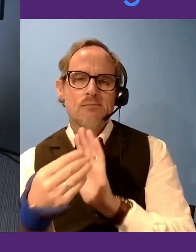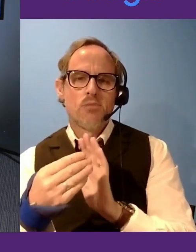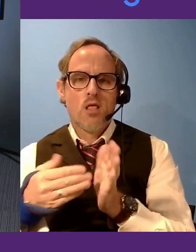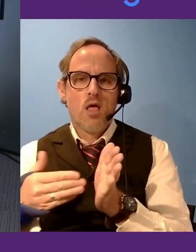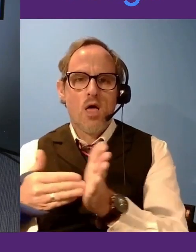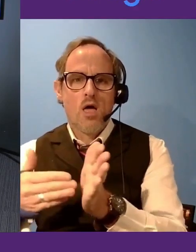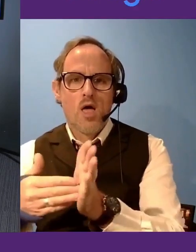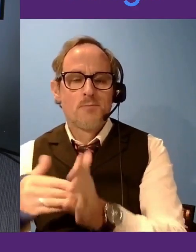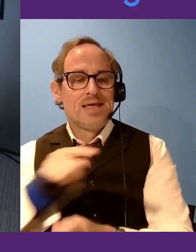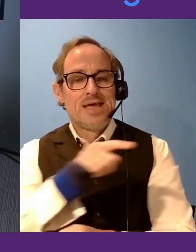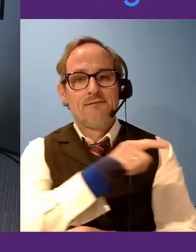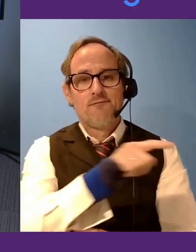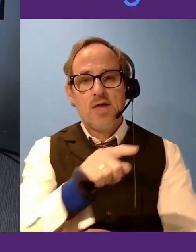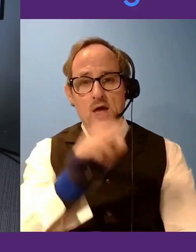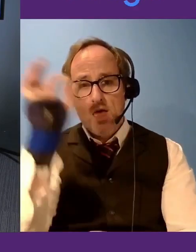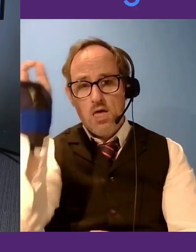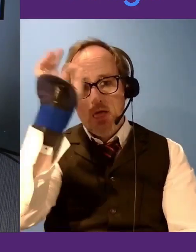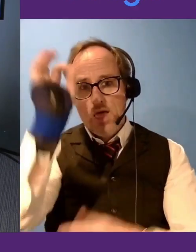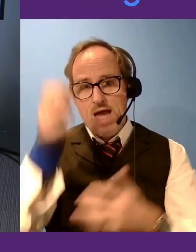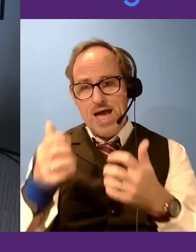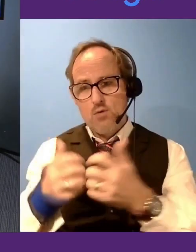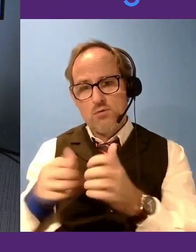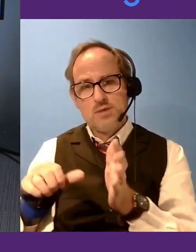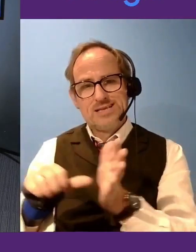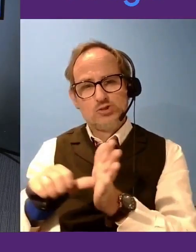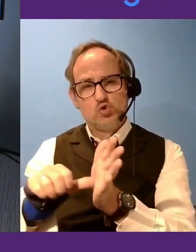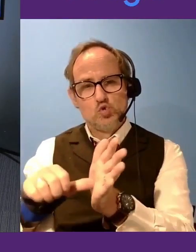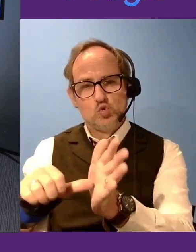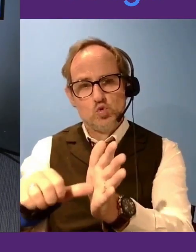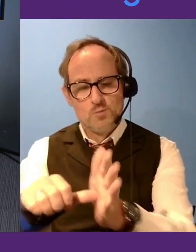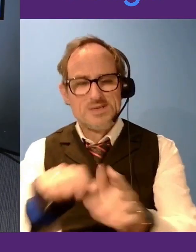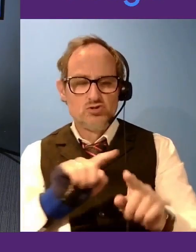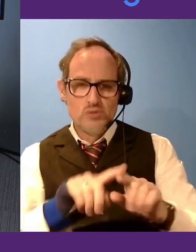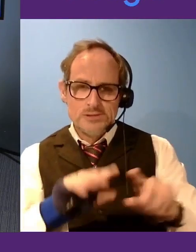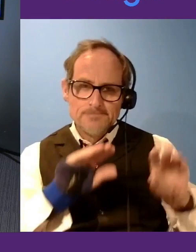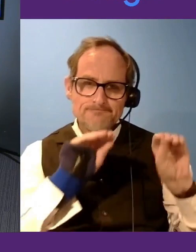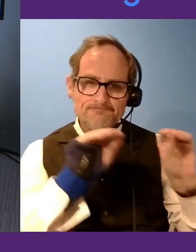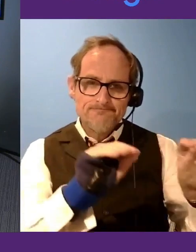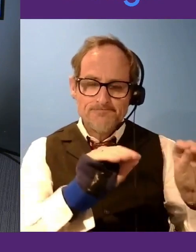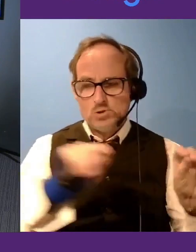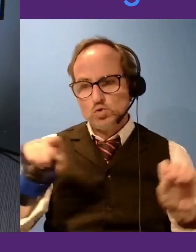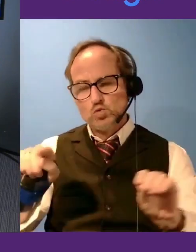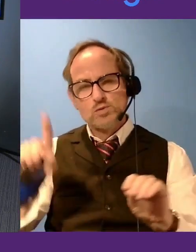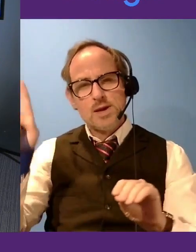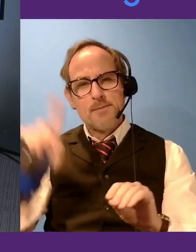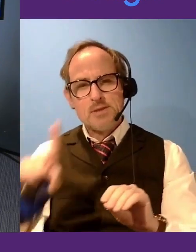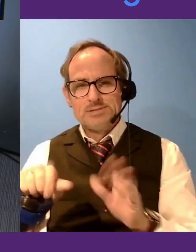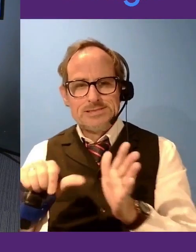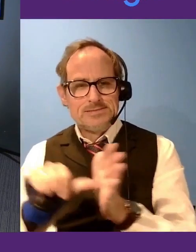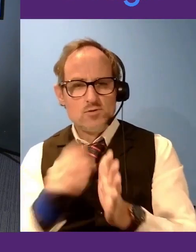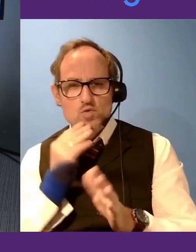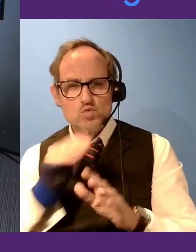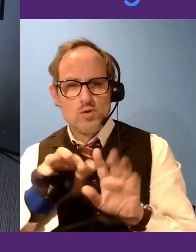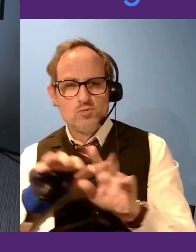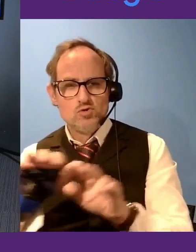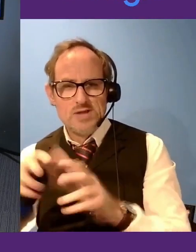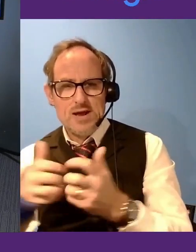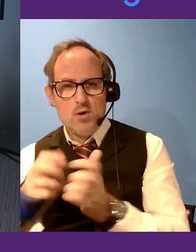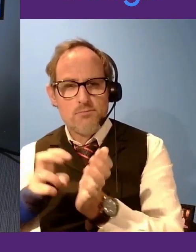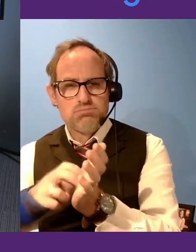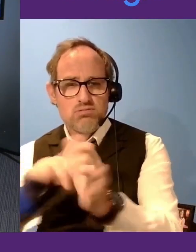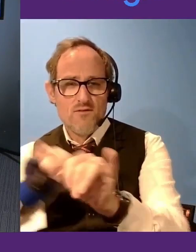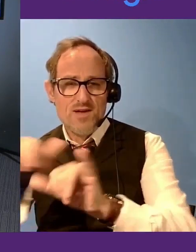issue. So allowing people to empathize by showing them the impact of these things is really, really powerful, even if it is just watch this